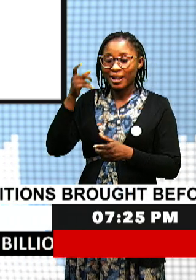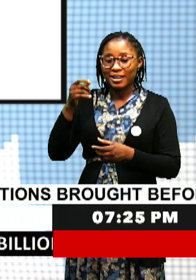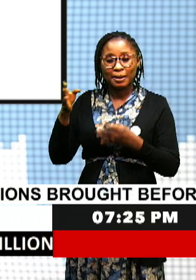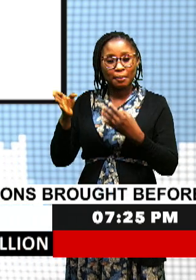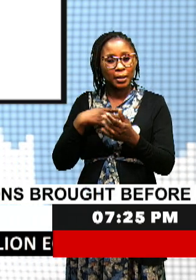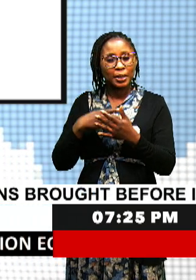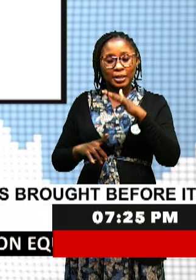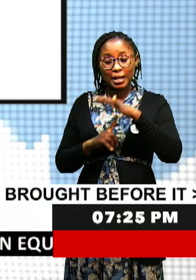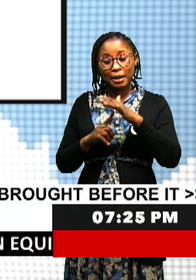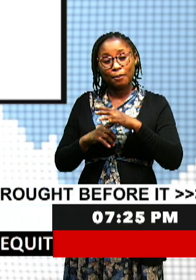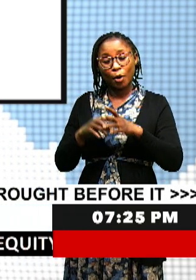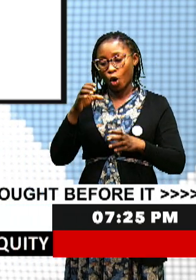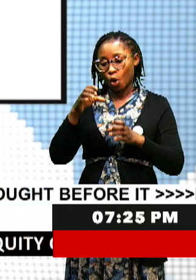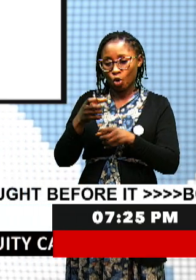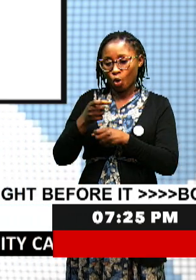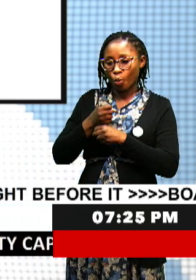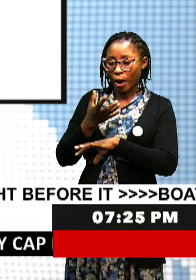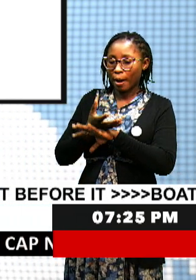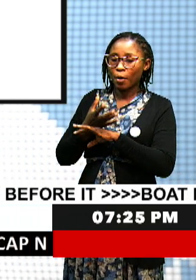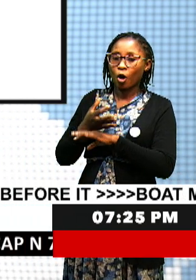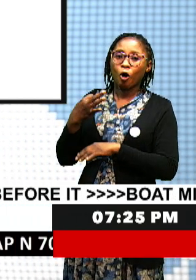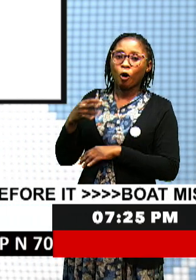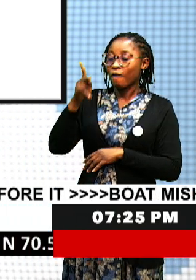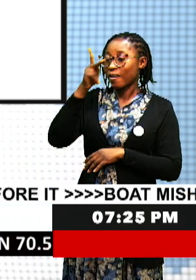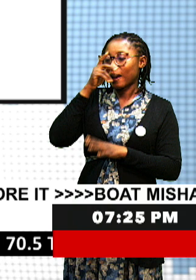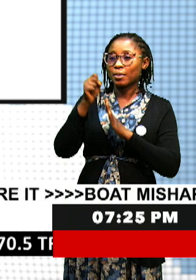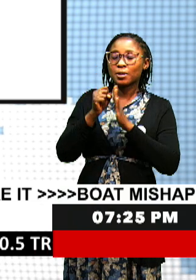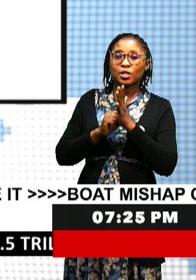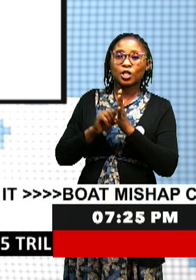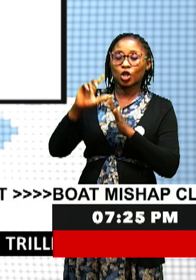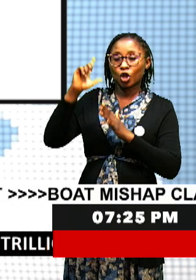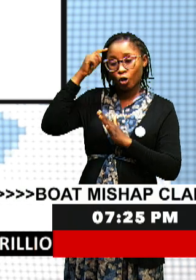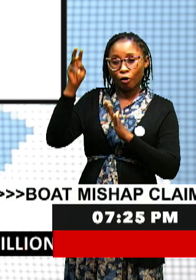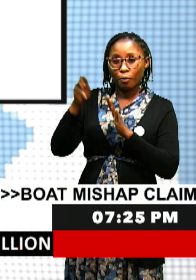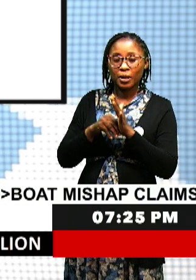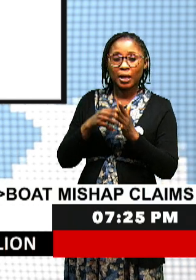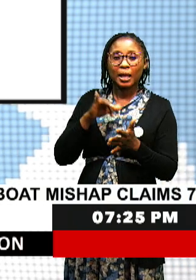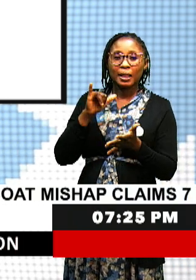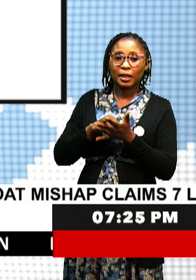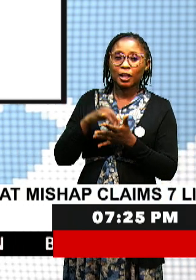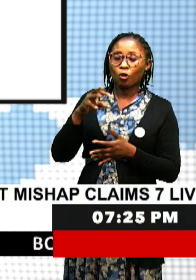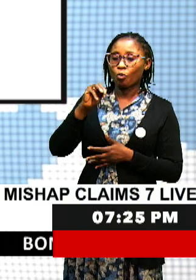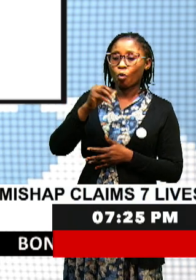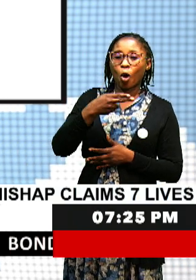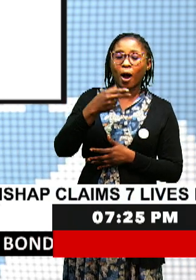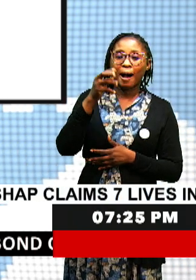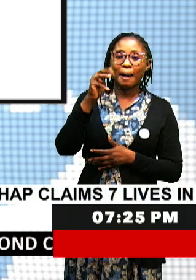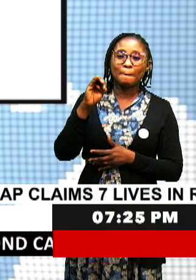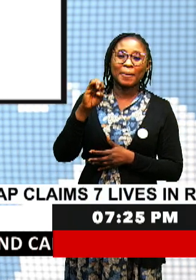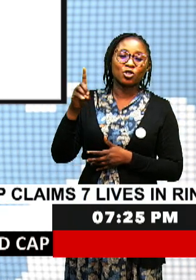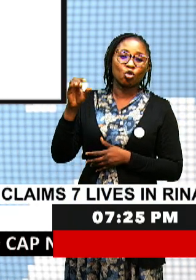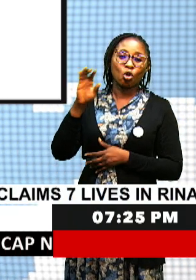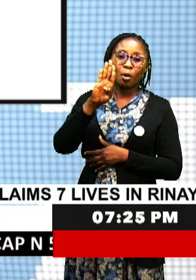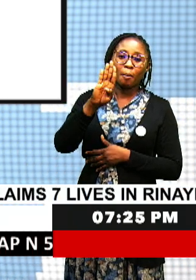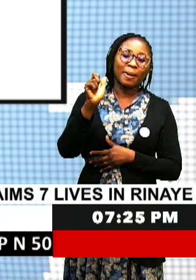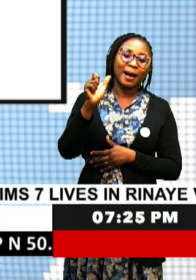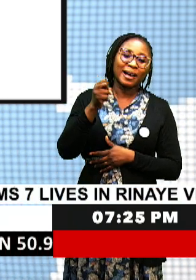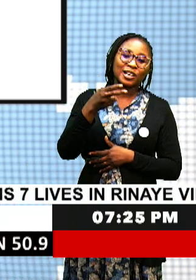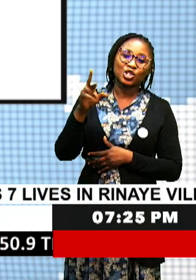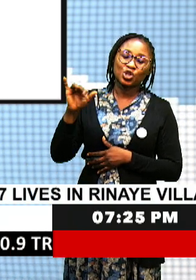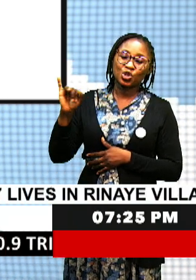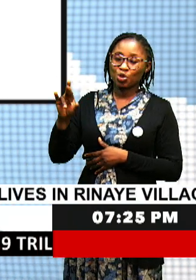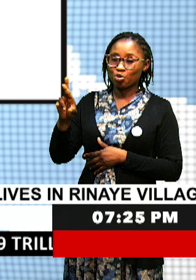Court upheld the appeal of the Kebbi state government and that of Muhammadu Bashir, as the respondent failed to meet